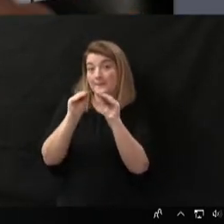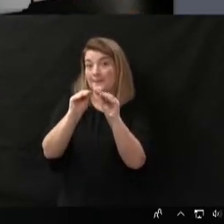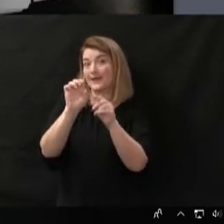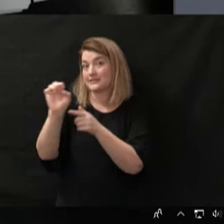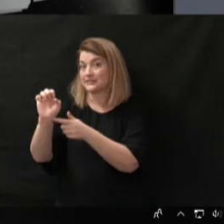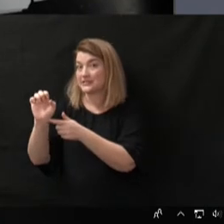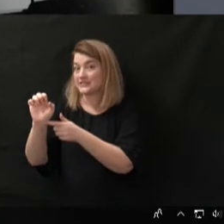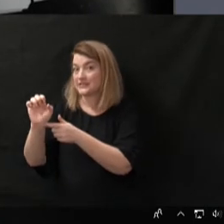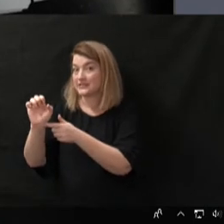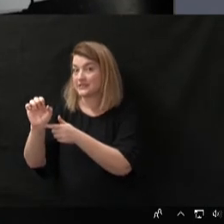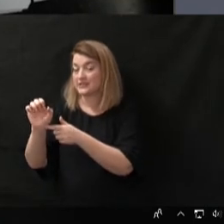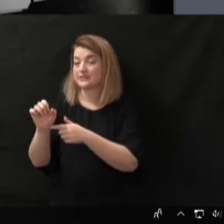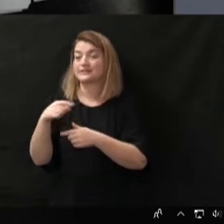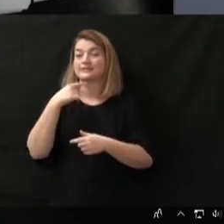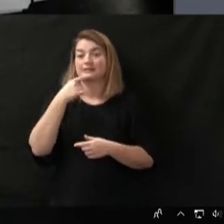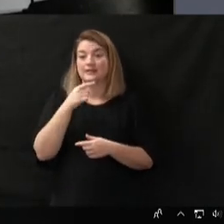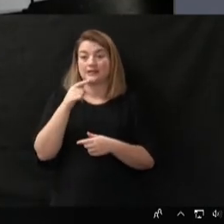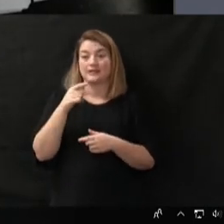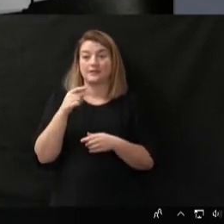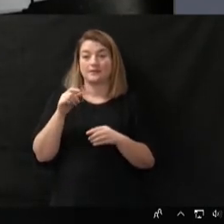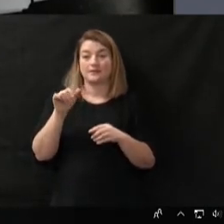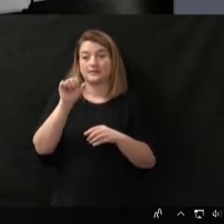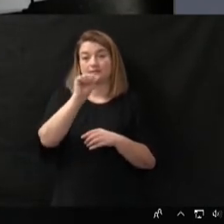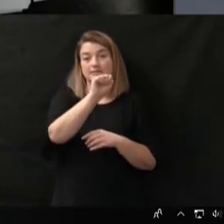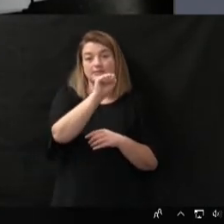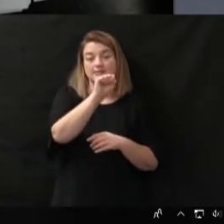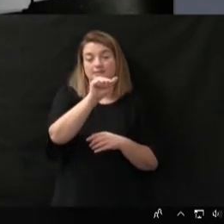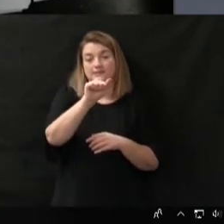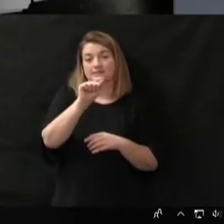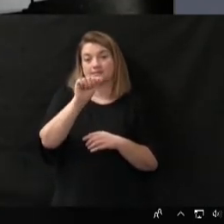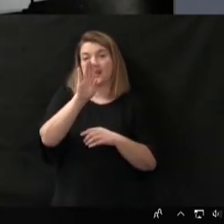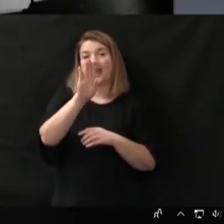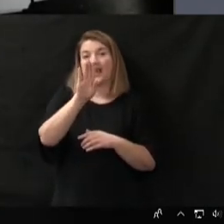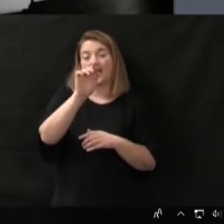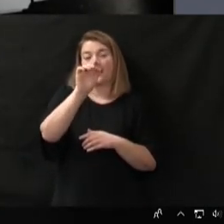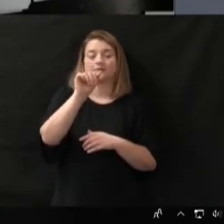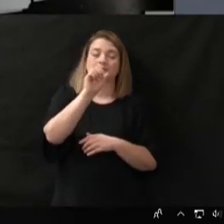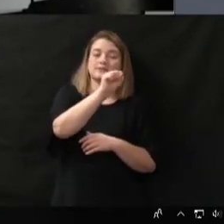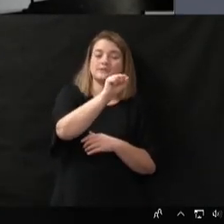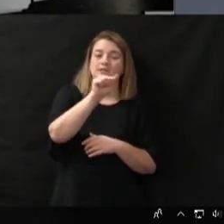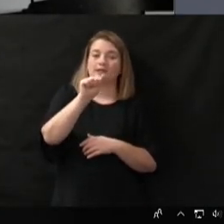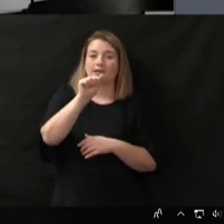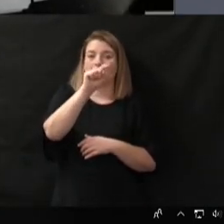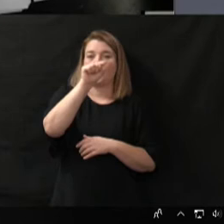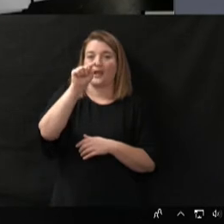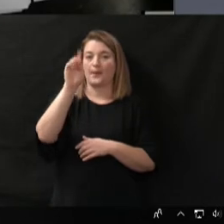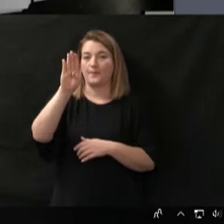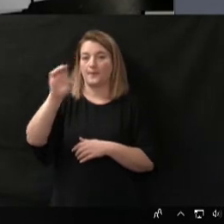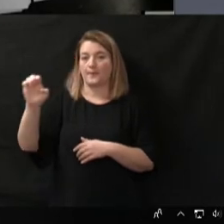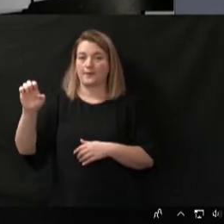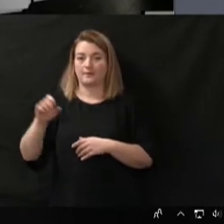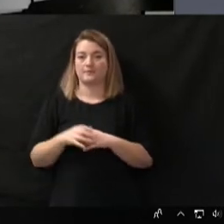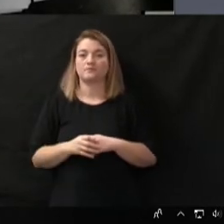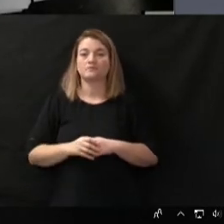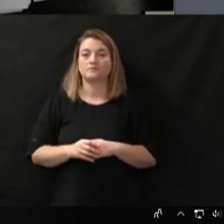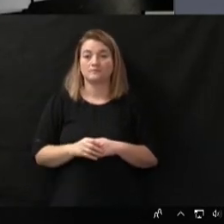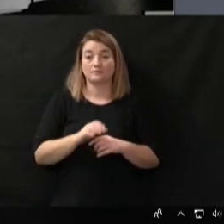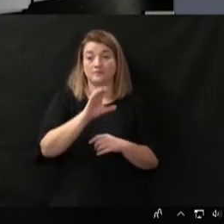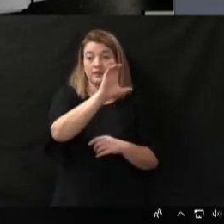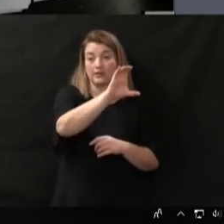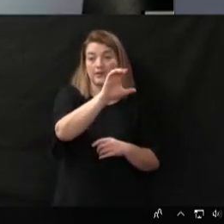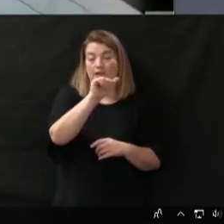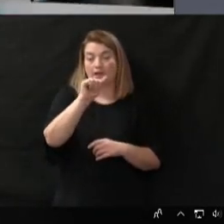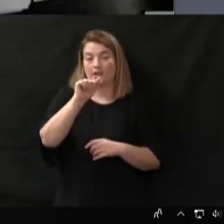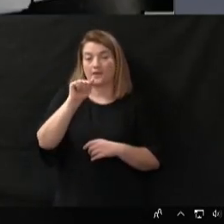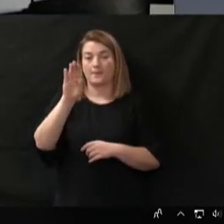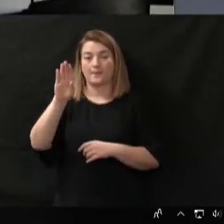Save. Now let's say it. Save. Very good. Cave.